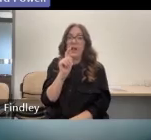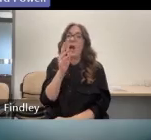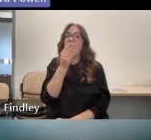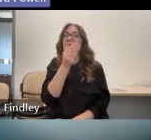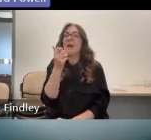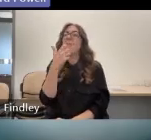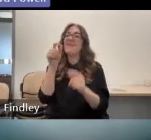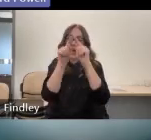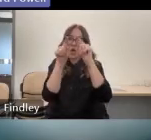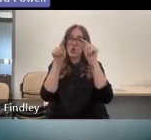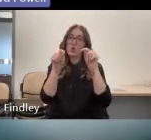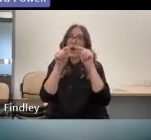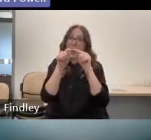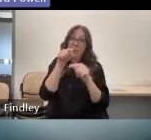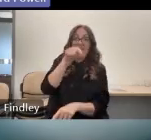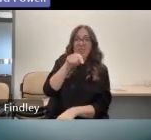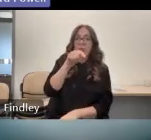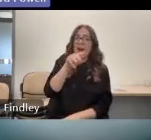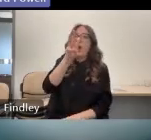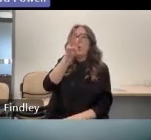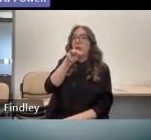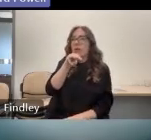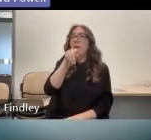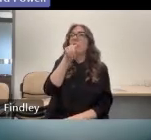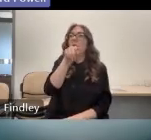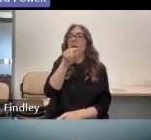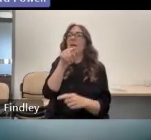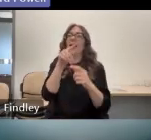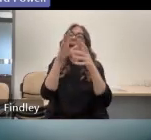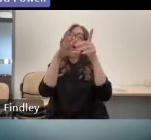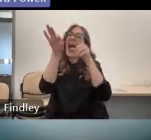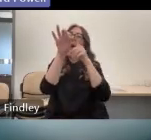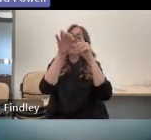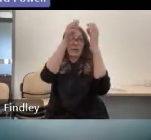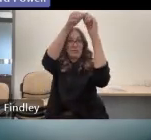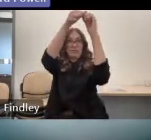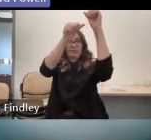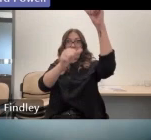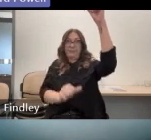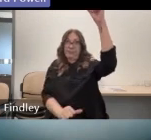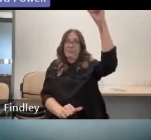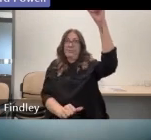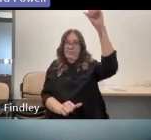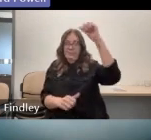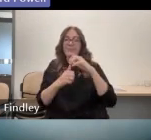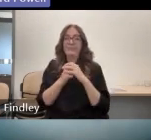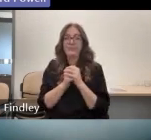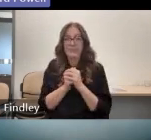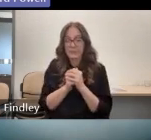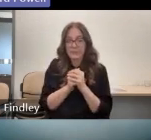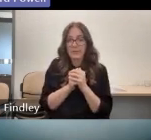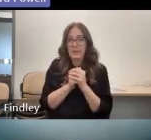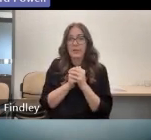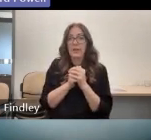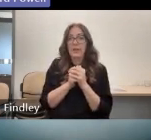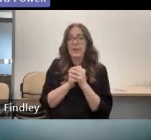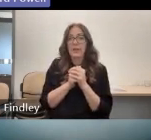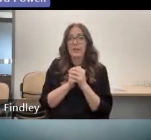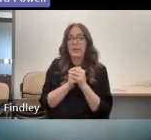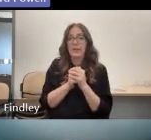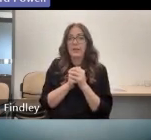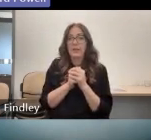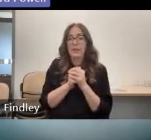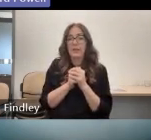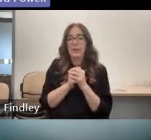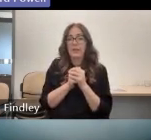take you to the app switches where you can see all the apps that are open, and the left-hand left less